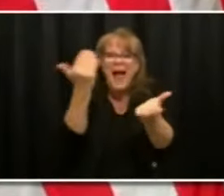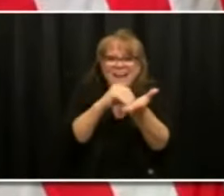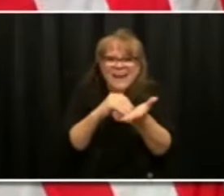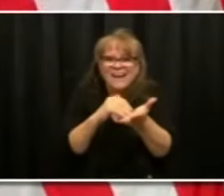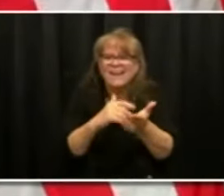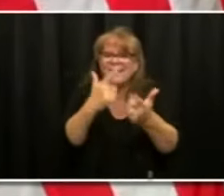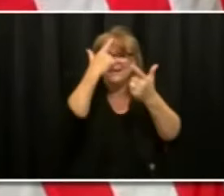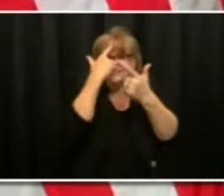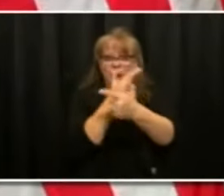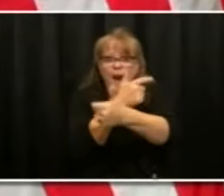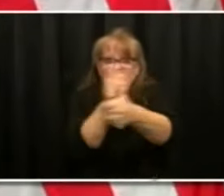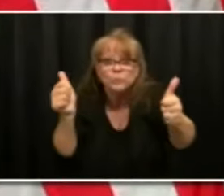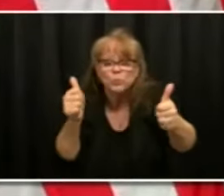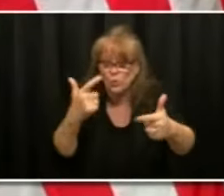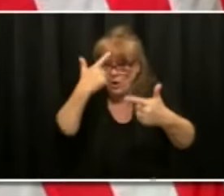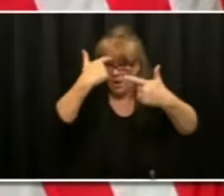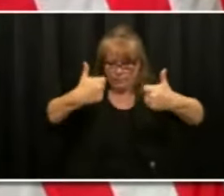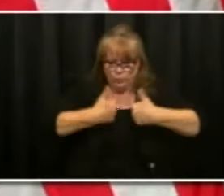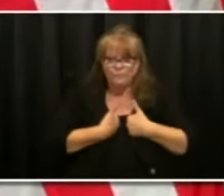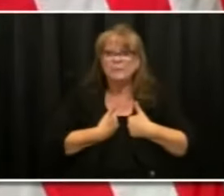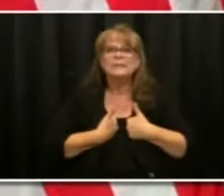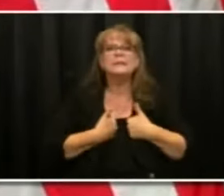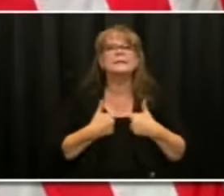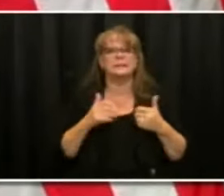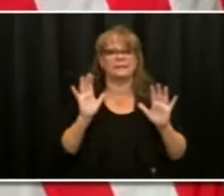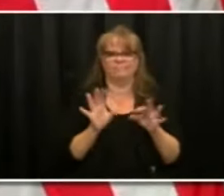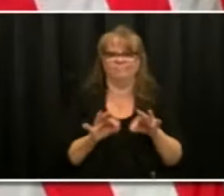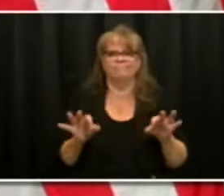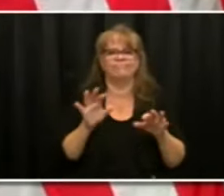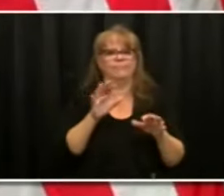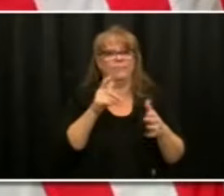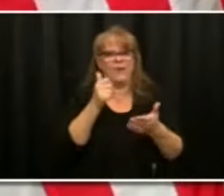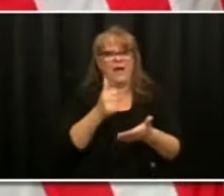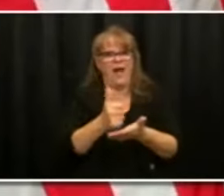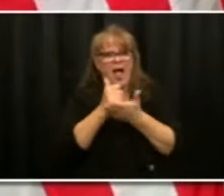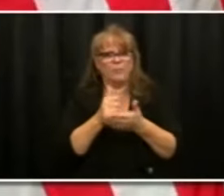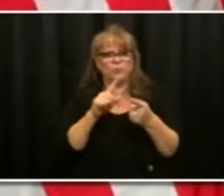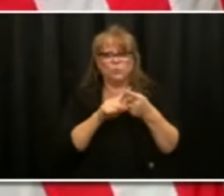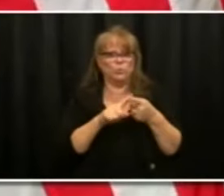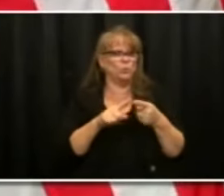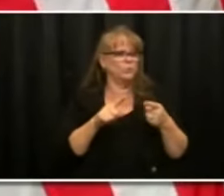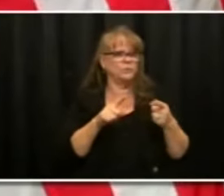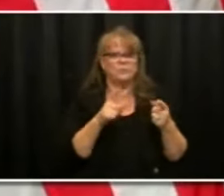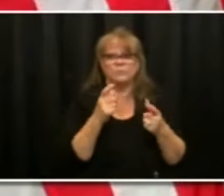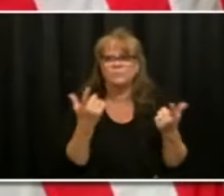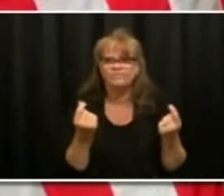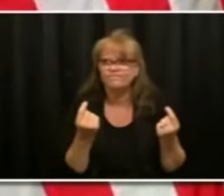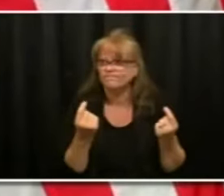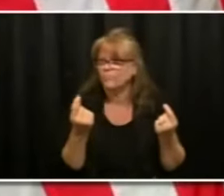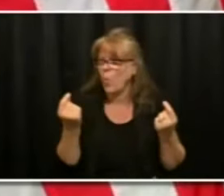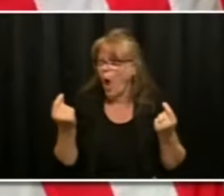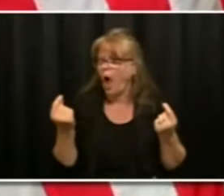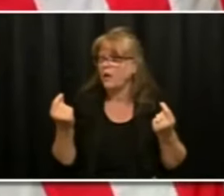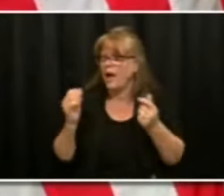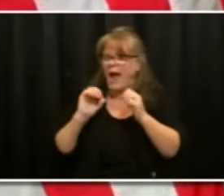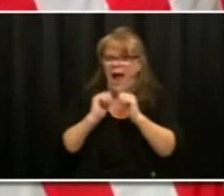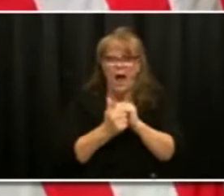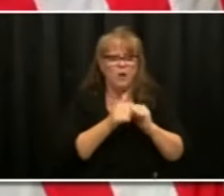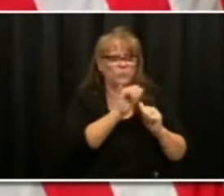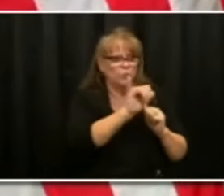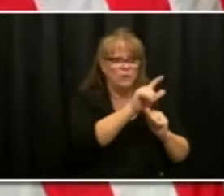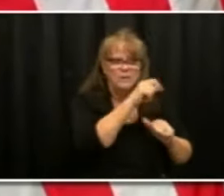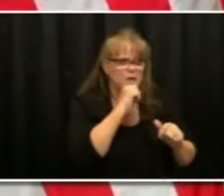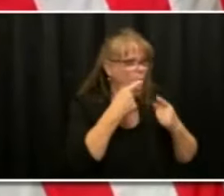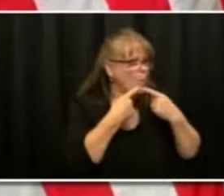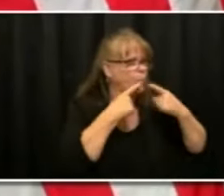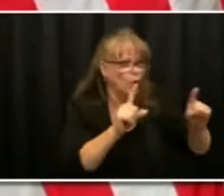visualization, so we know when we have to reduce our social contacts, as we now need to do, and be safer.